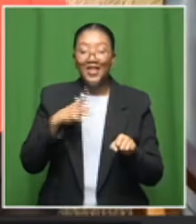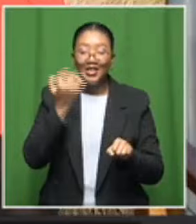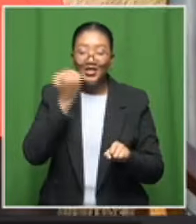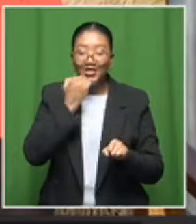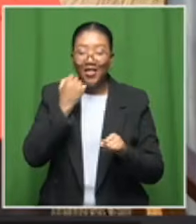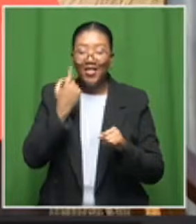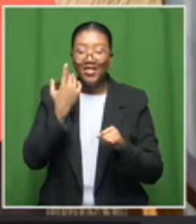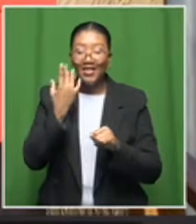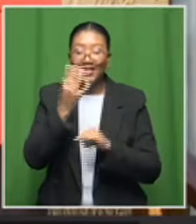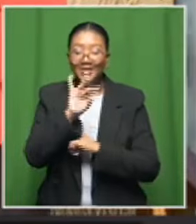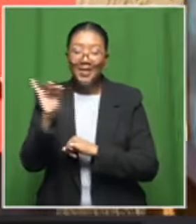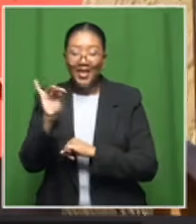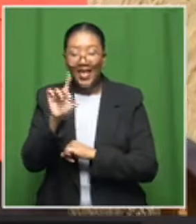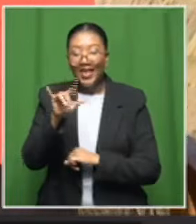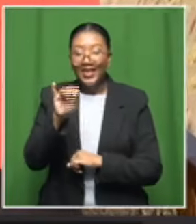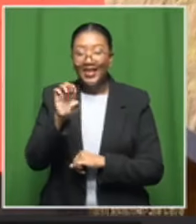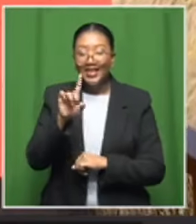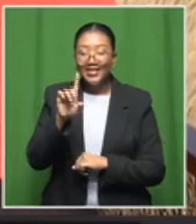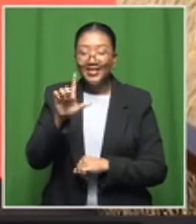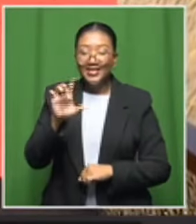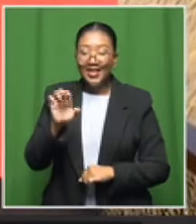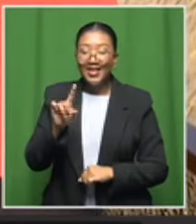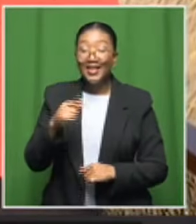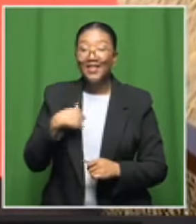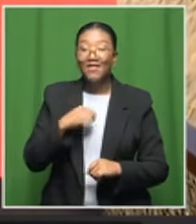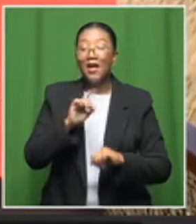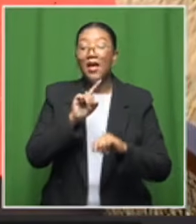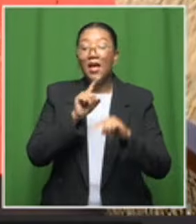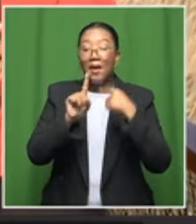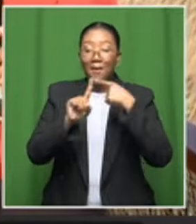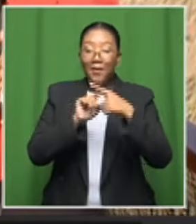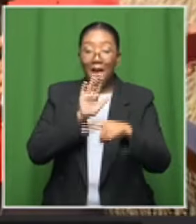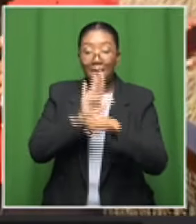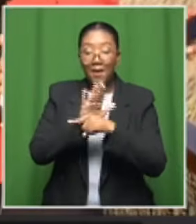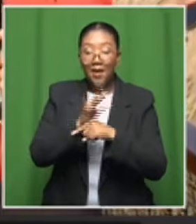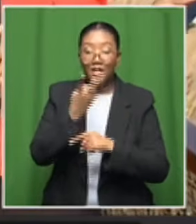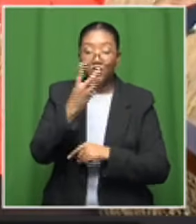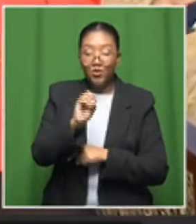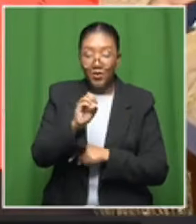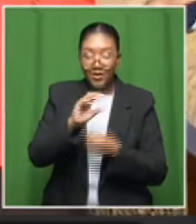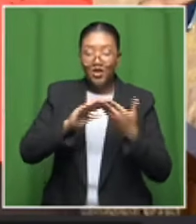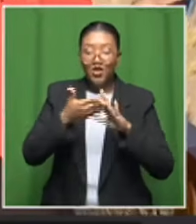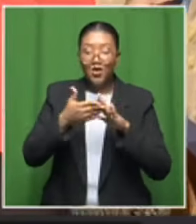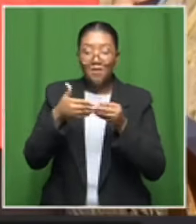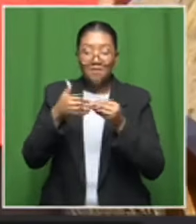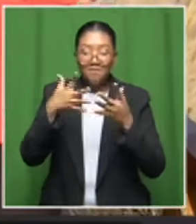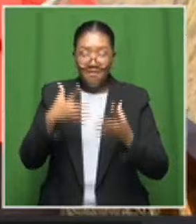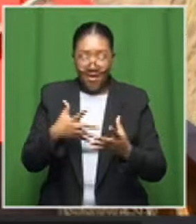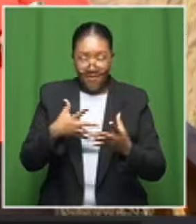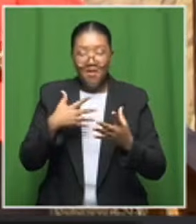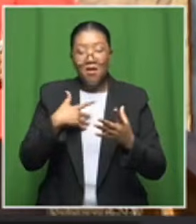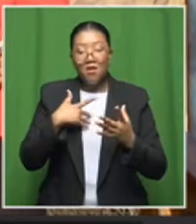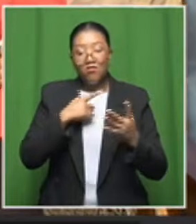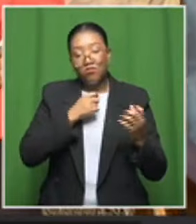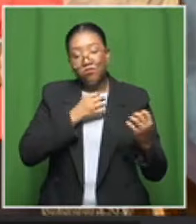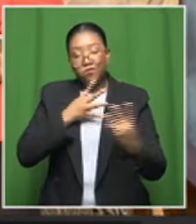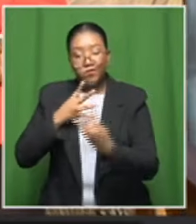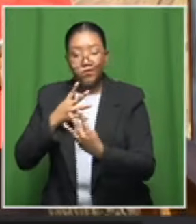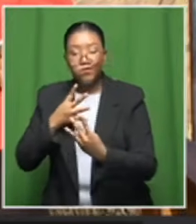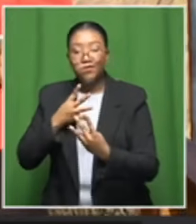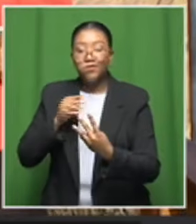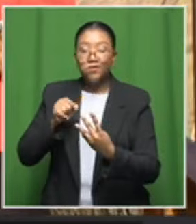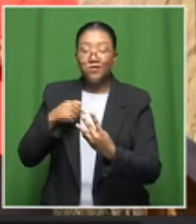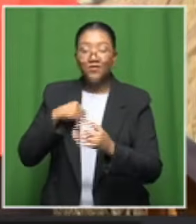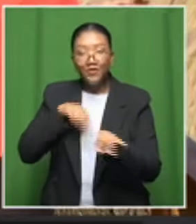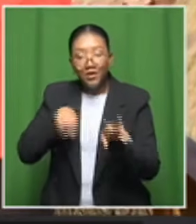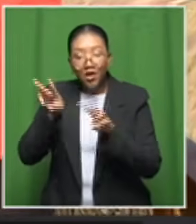This place is going to, of course, allow plus minus 20 committee members just to come here to look at this area. And it is,